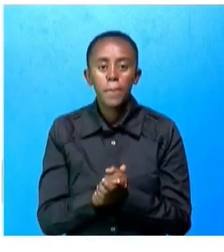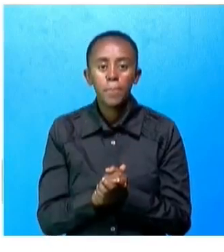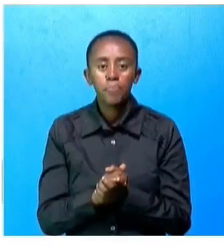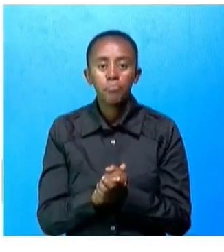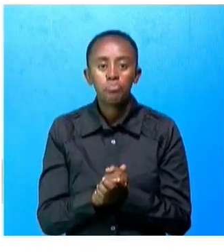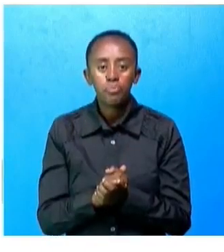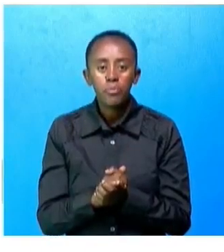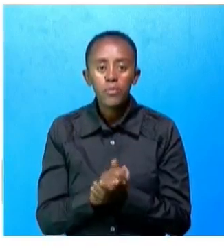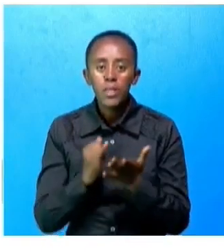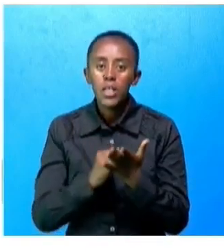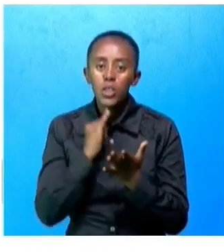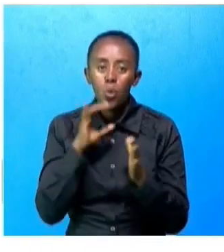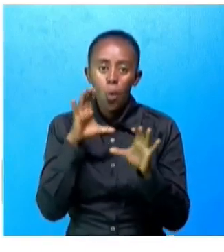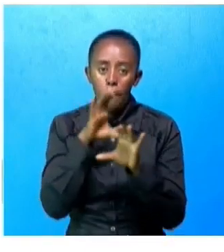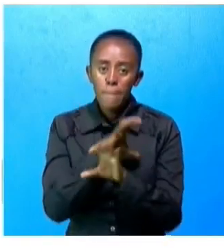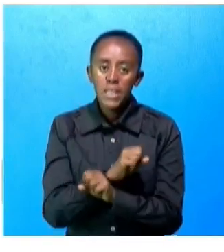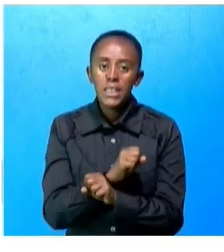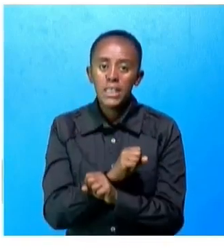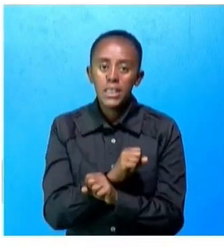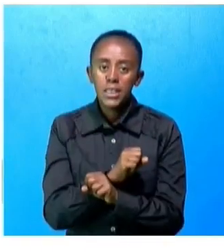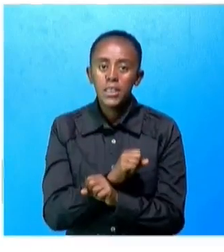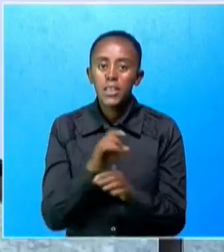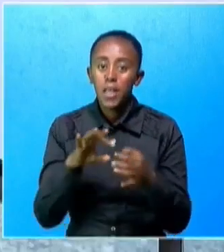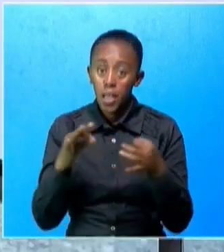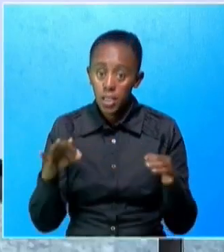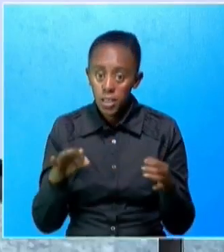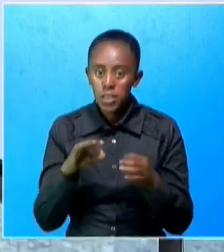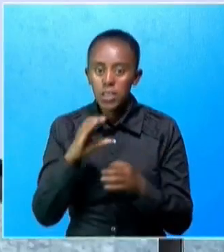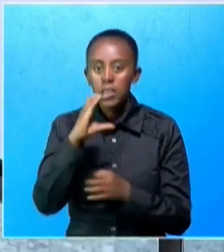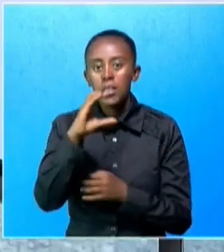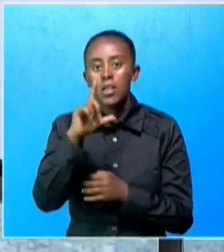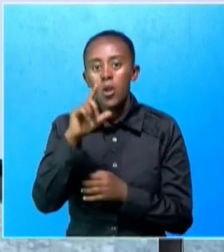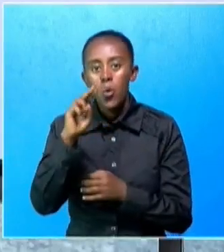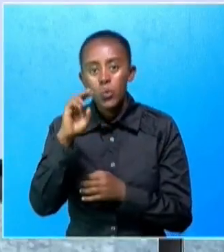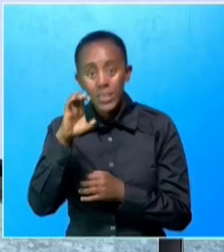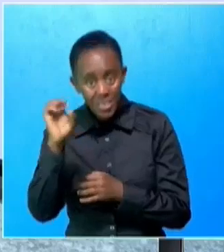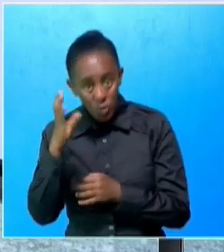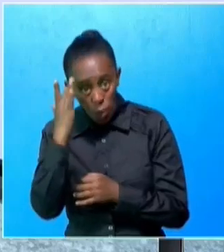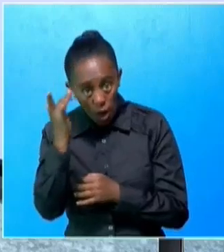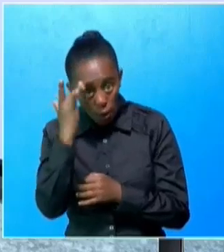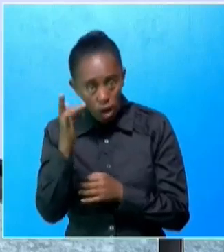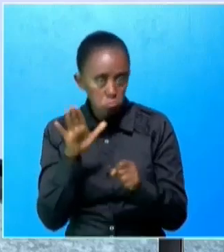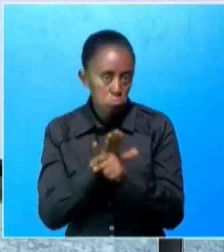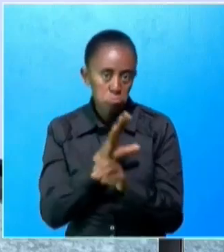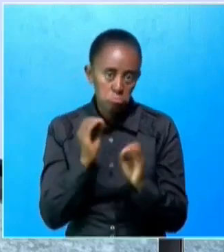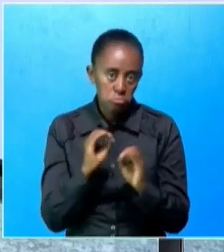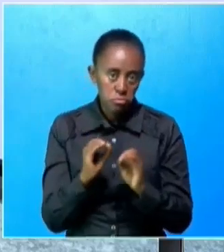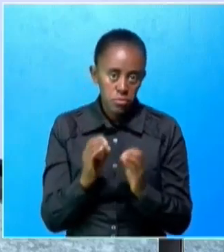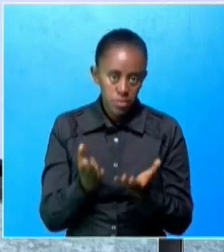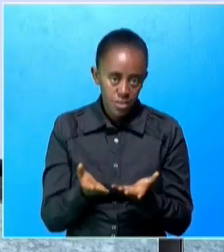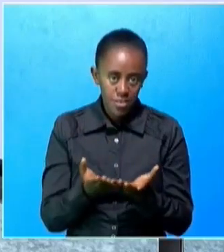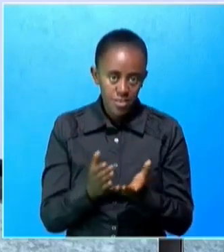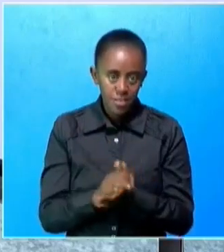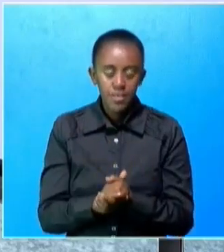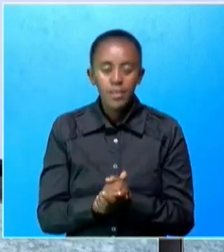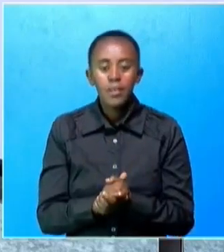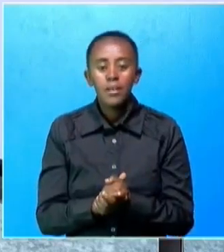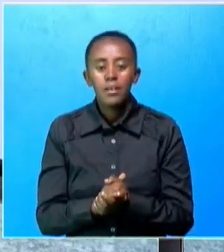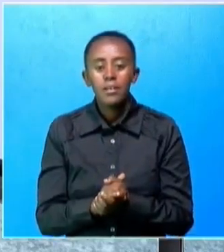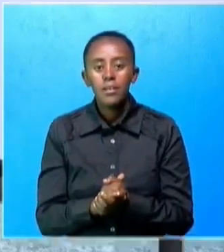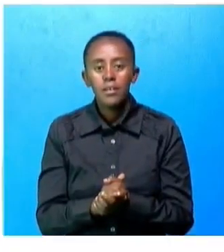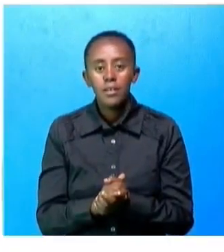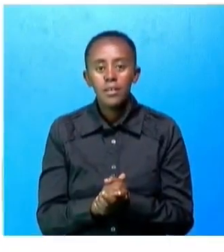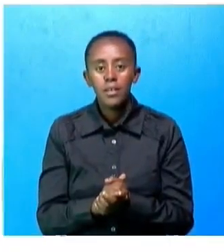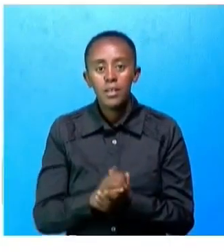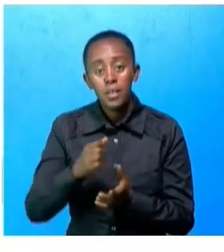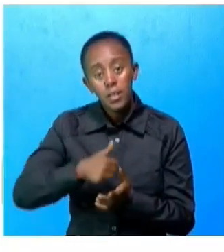it's not a completed sentence. That's why we say that if clause. Whereas I will pass the exam, that is a main clause part. Therefore,